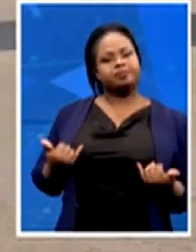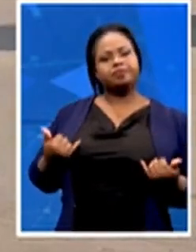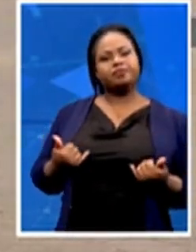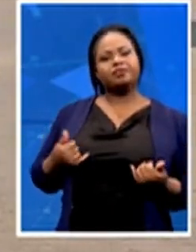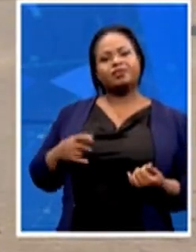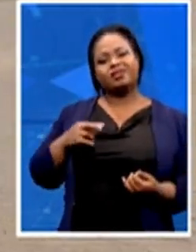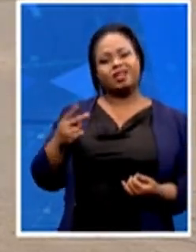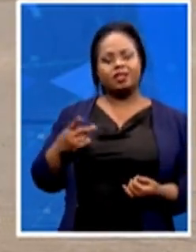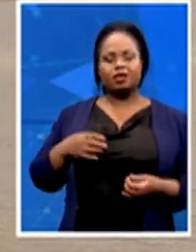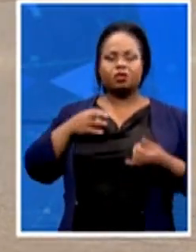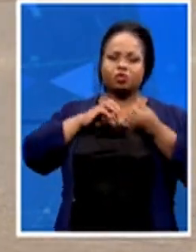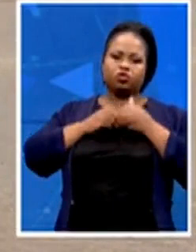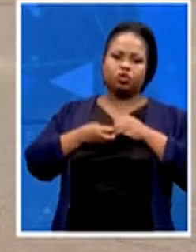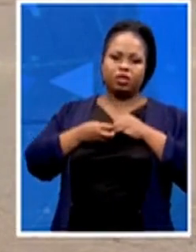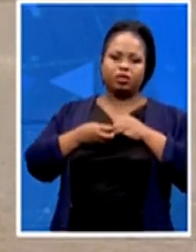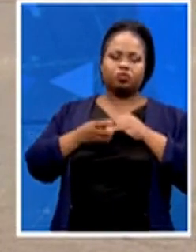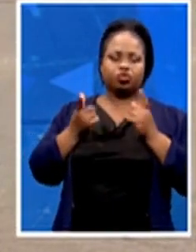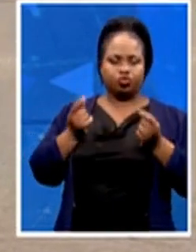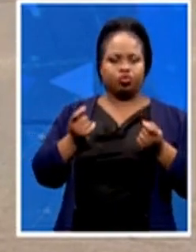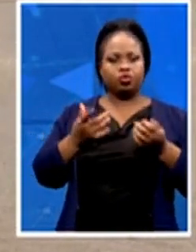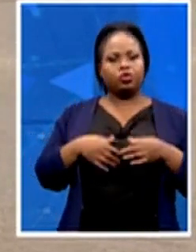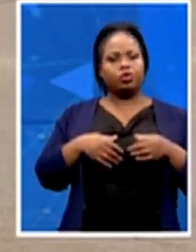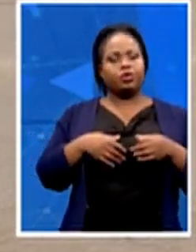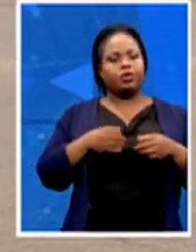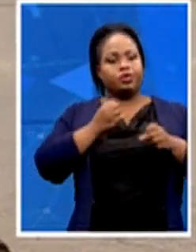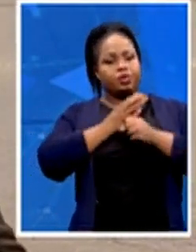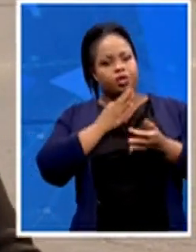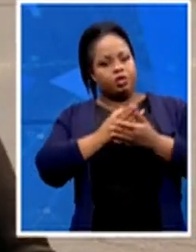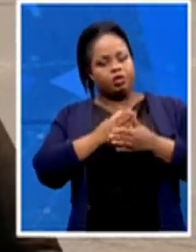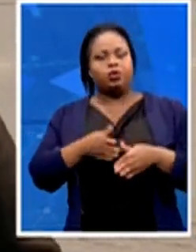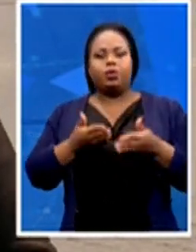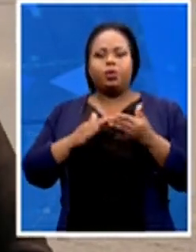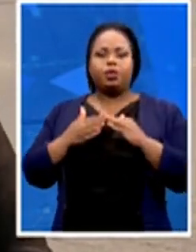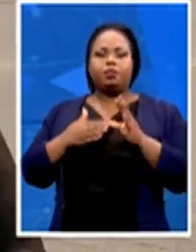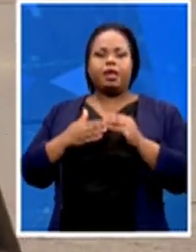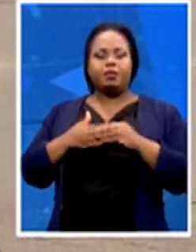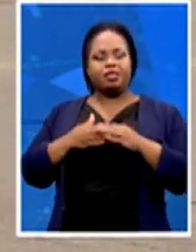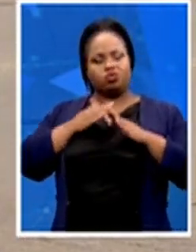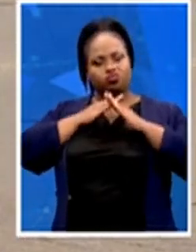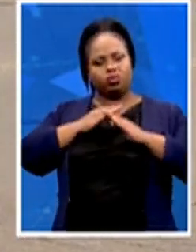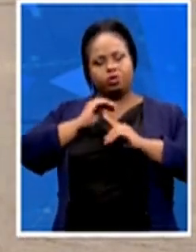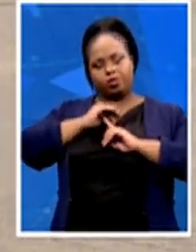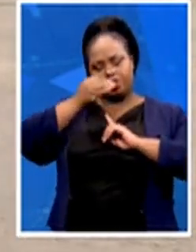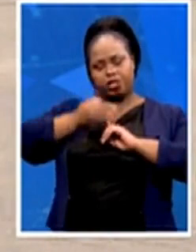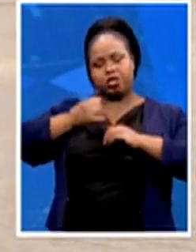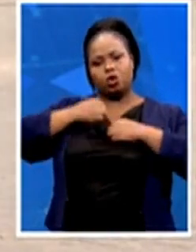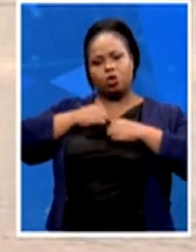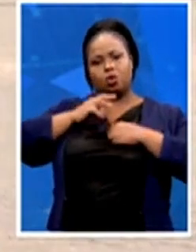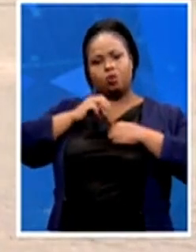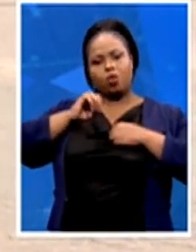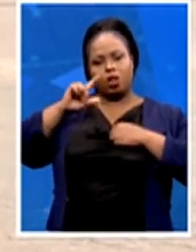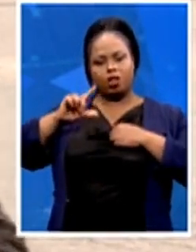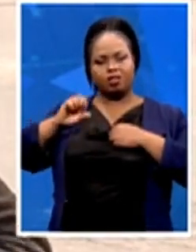done by or put in place by community members to ensure that they protect jobs and they protect